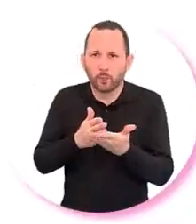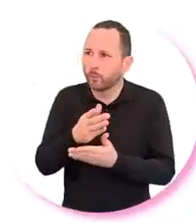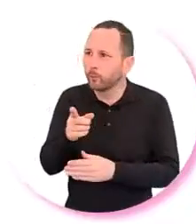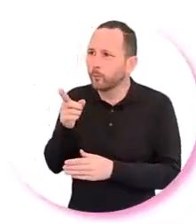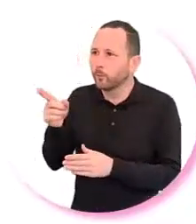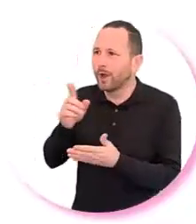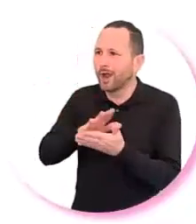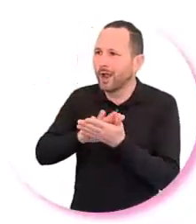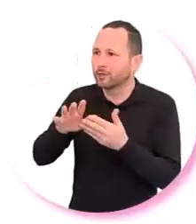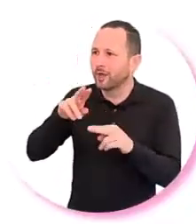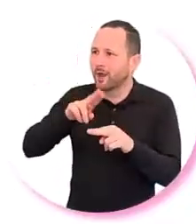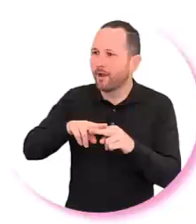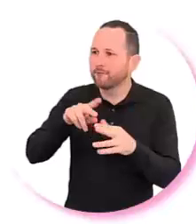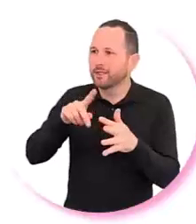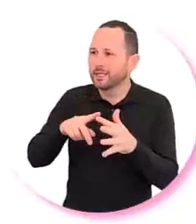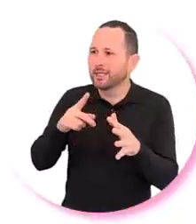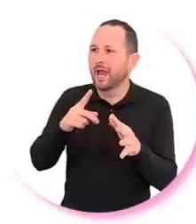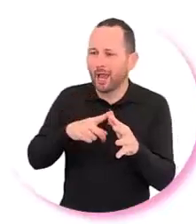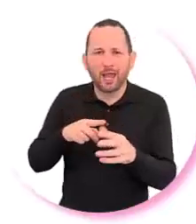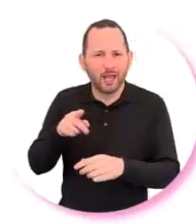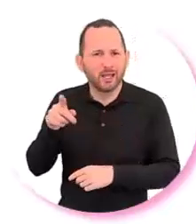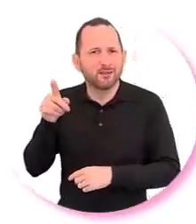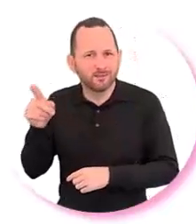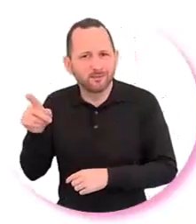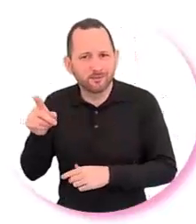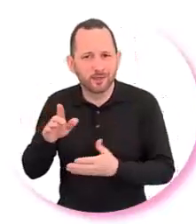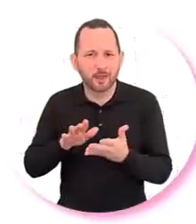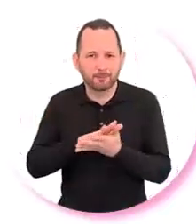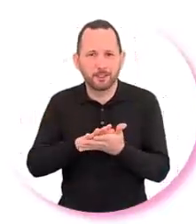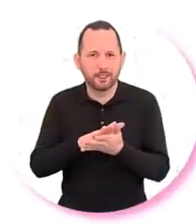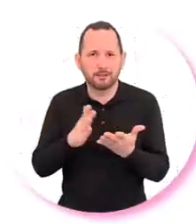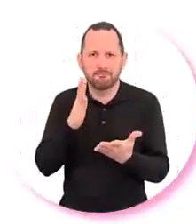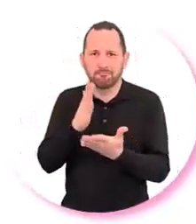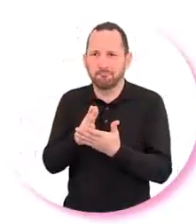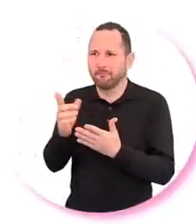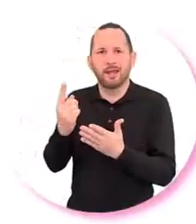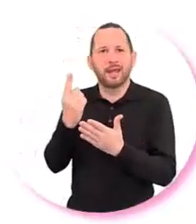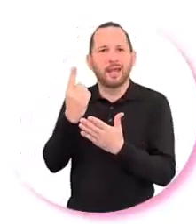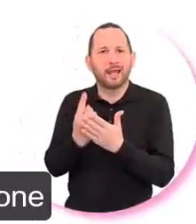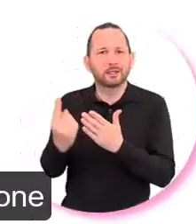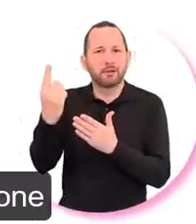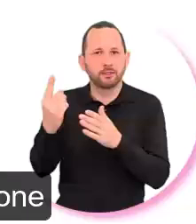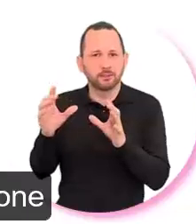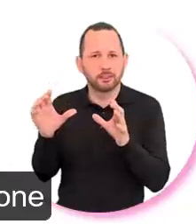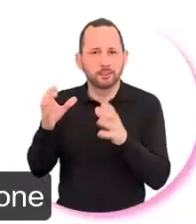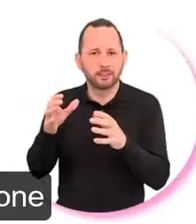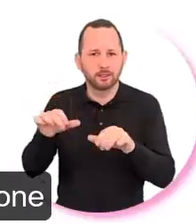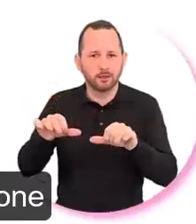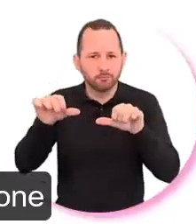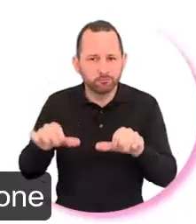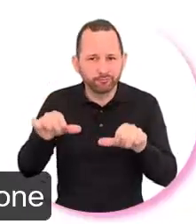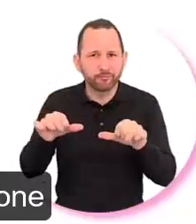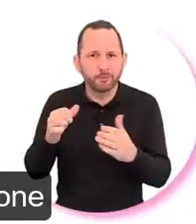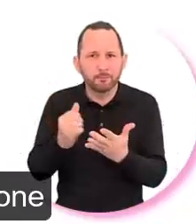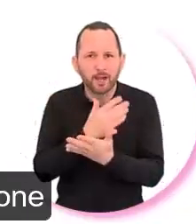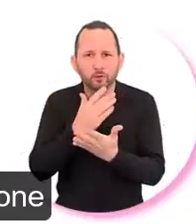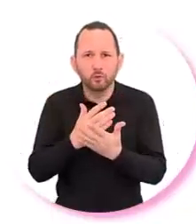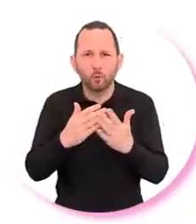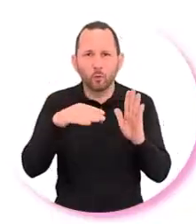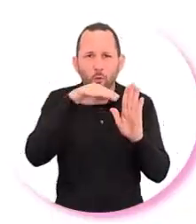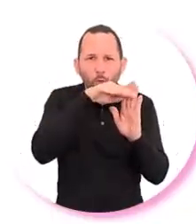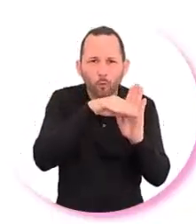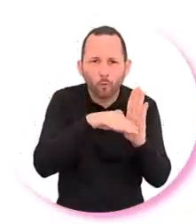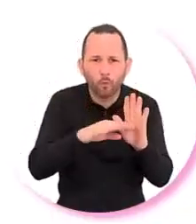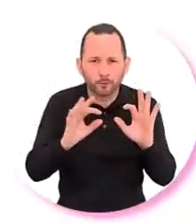Embryology Authority, known as the HFEA. They're the independent body that ensures the highest standards of care and protection